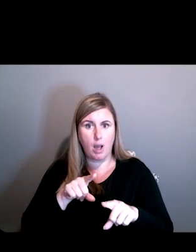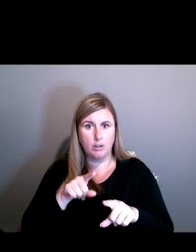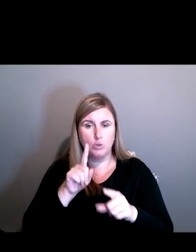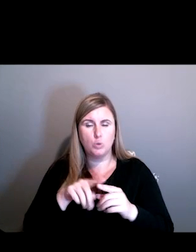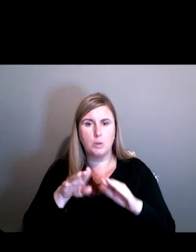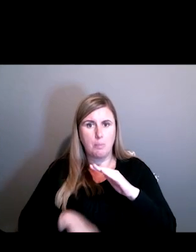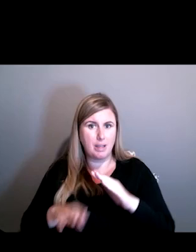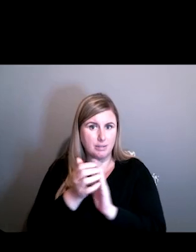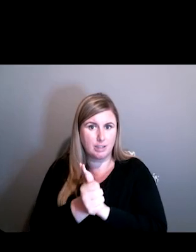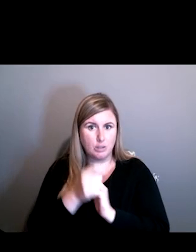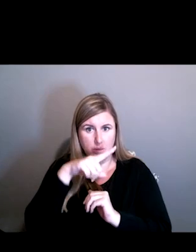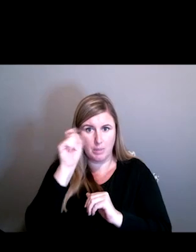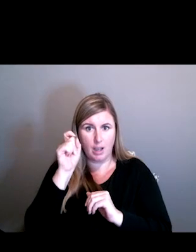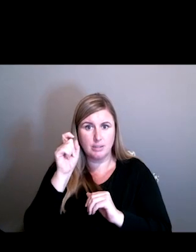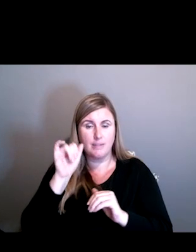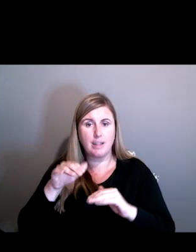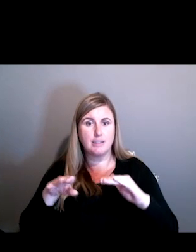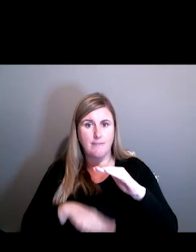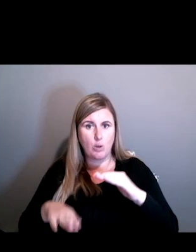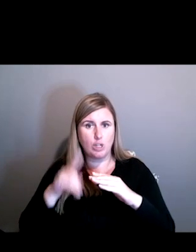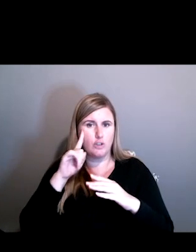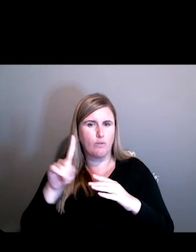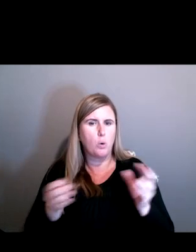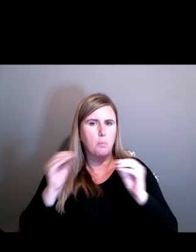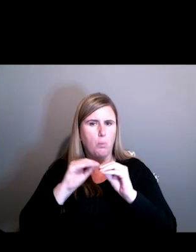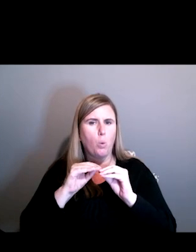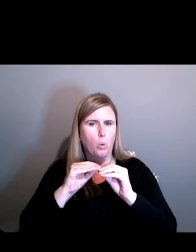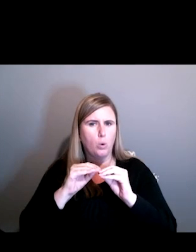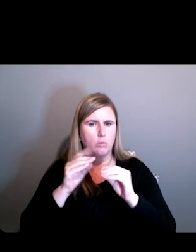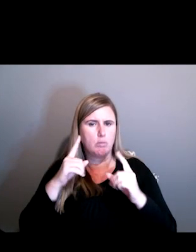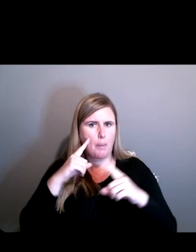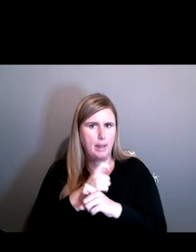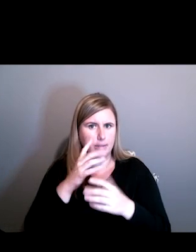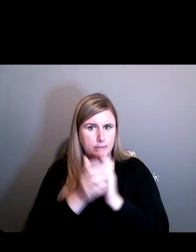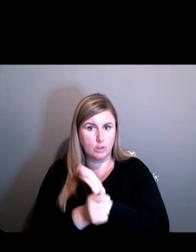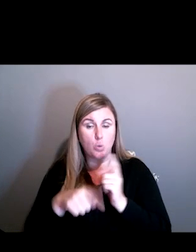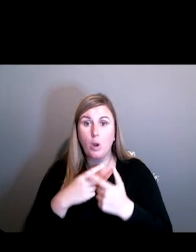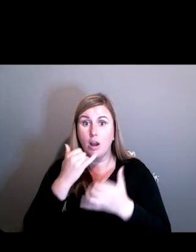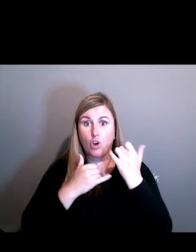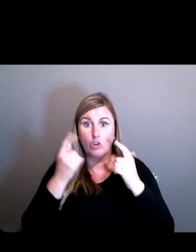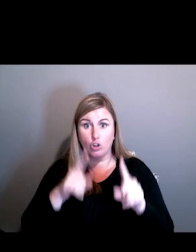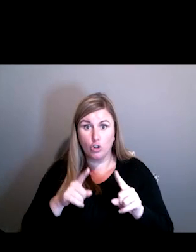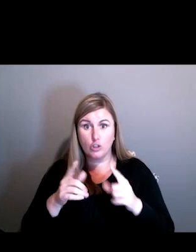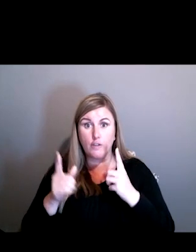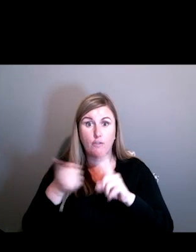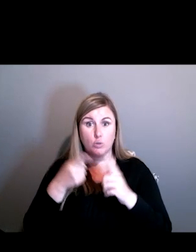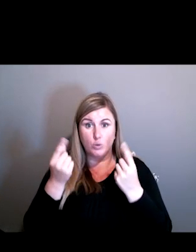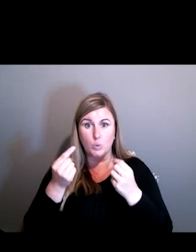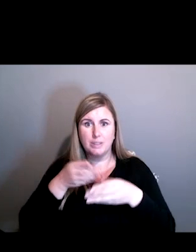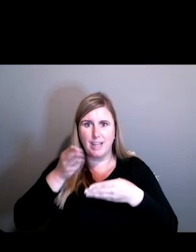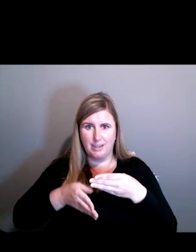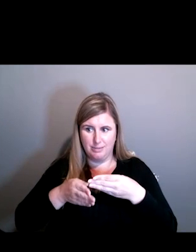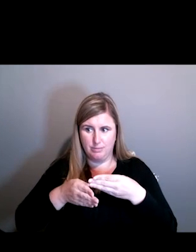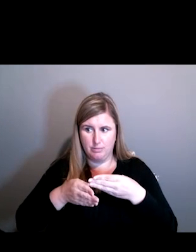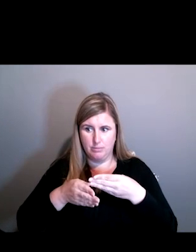this fluent responding in to these basic skills because it is the foundation for more complex skills. So when an error